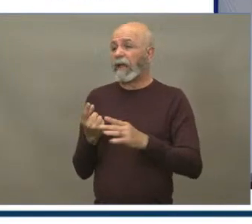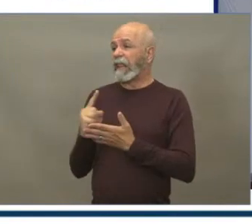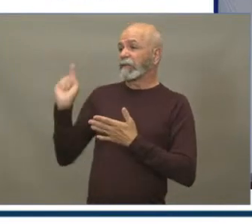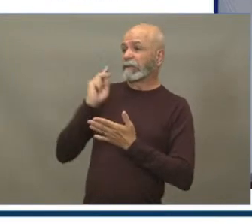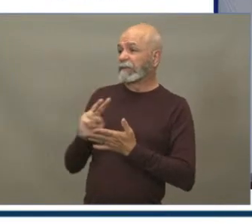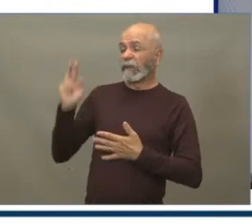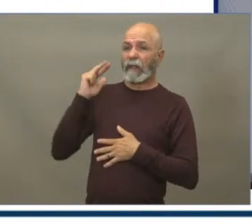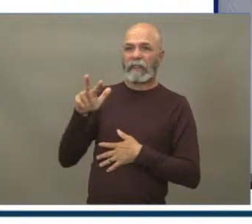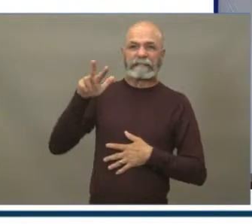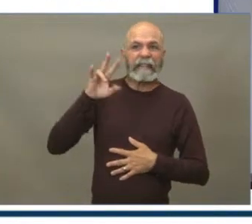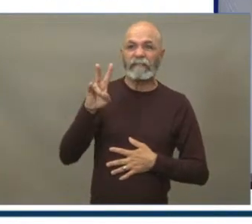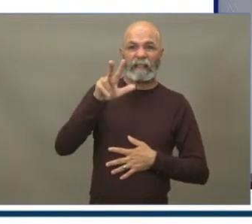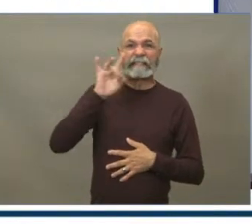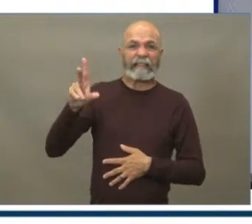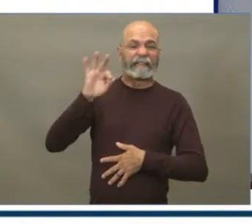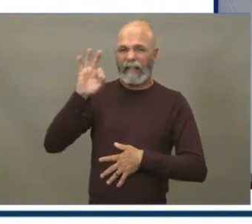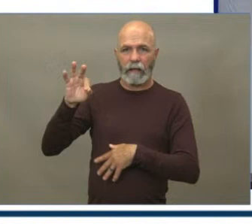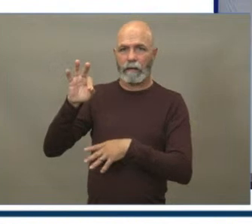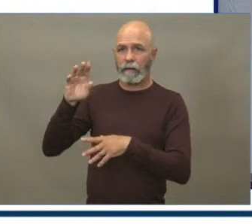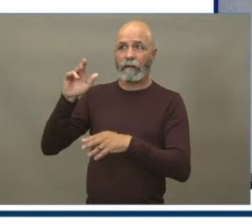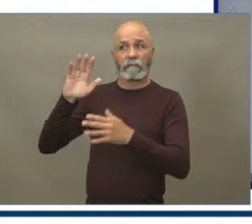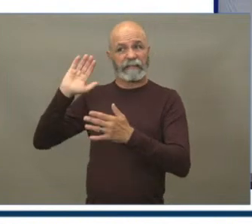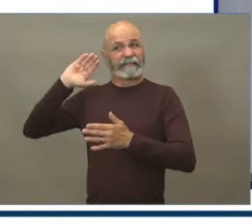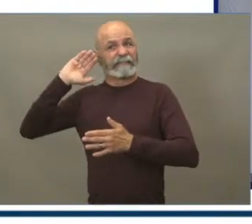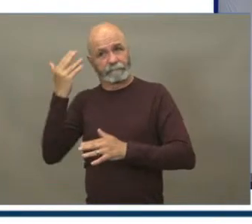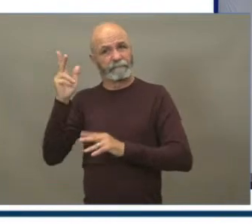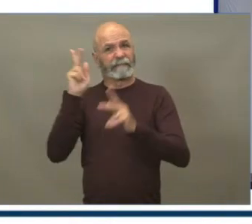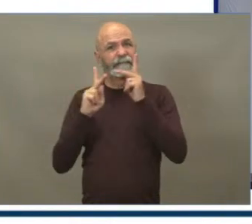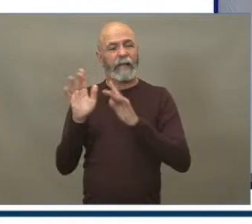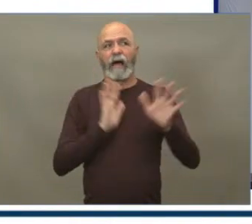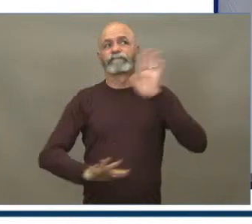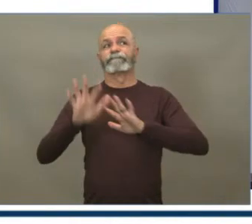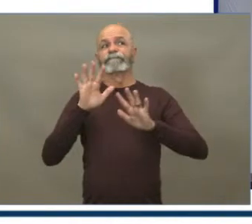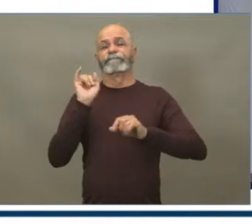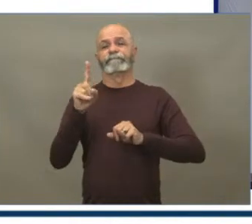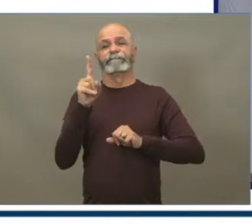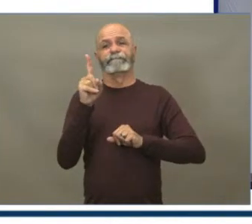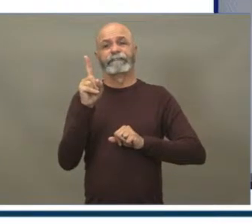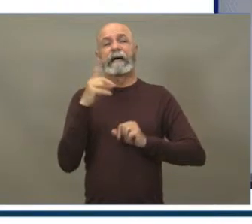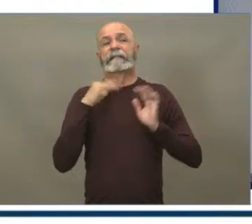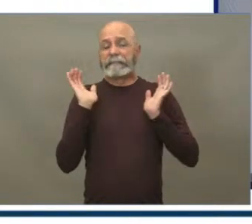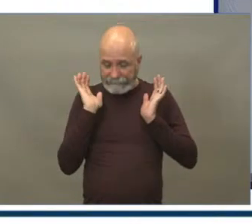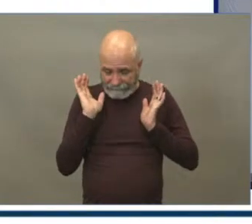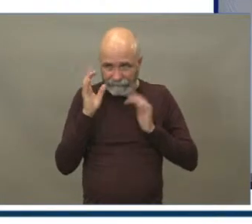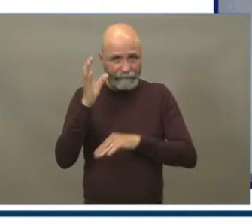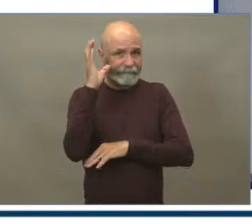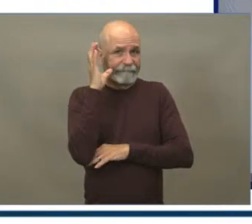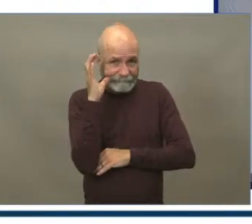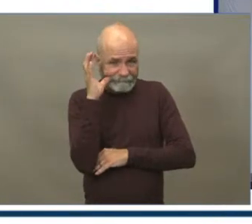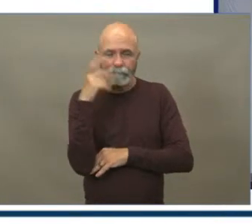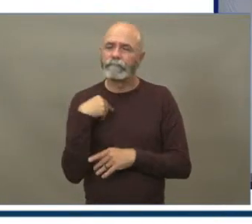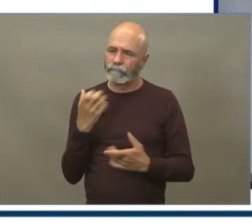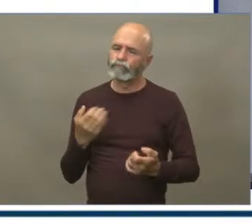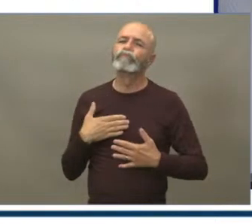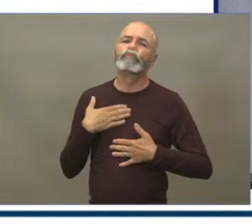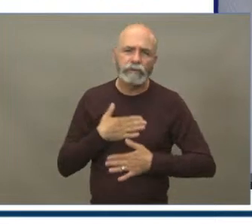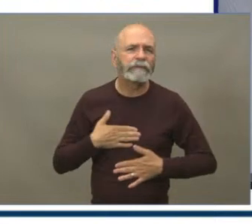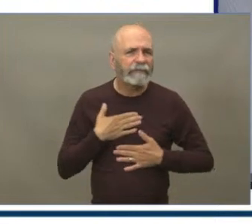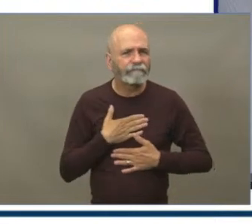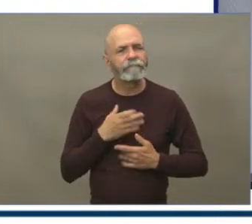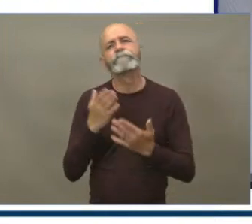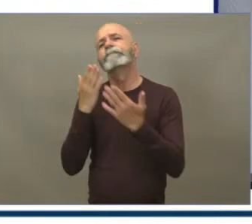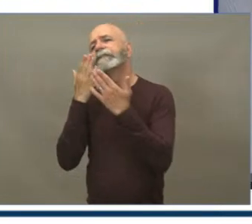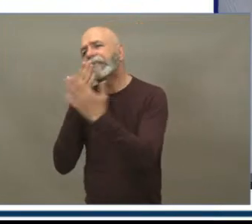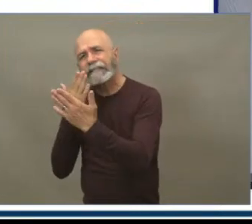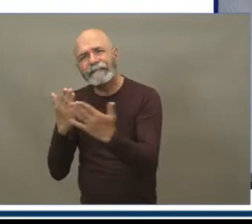message has been heard, and Dr. Strang and I certainly appreciate that work that you're doing. I know it's difficult. This shutdown will